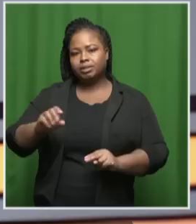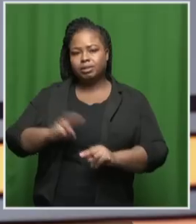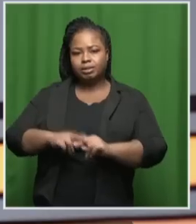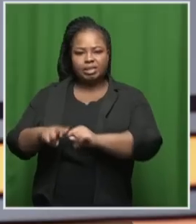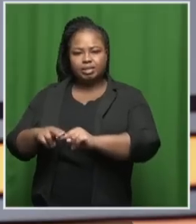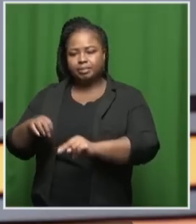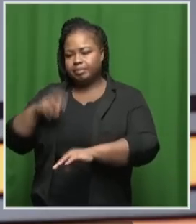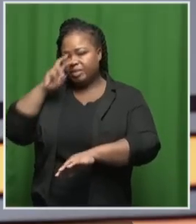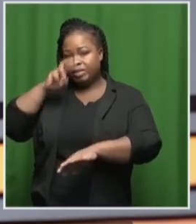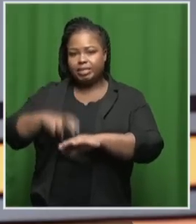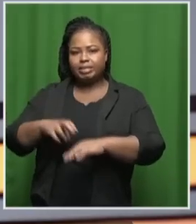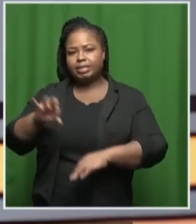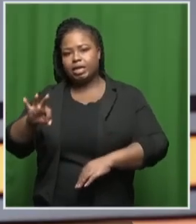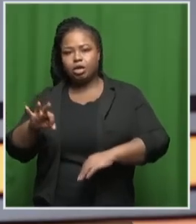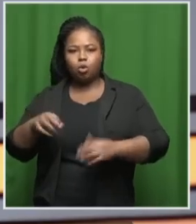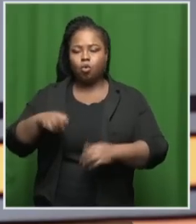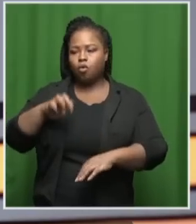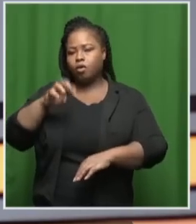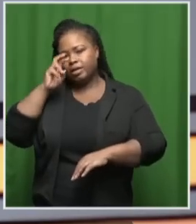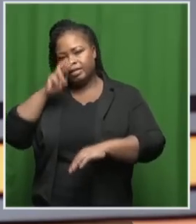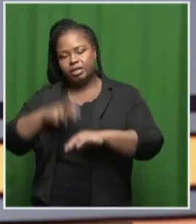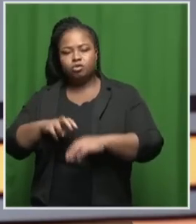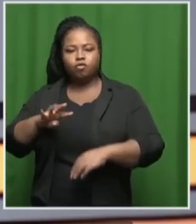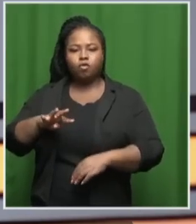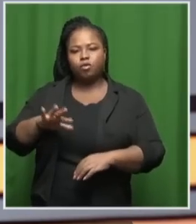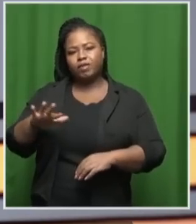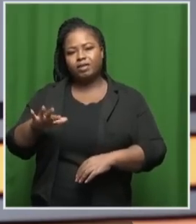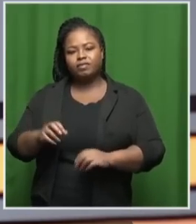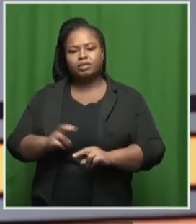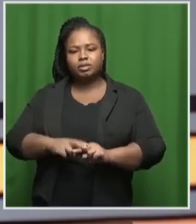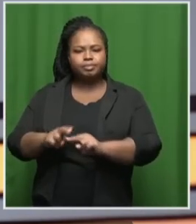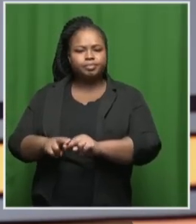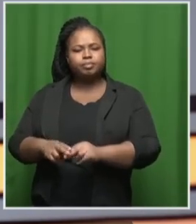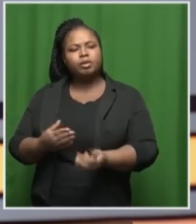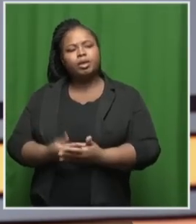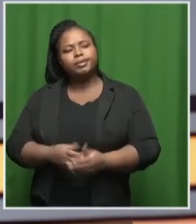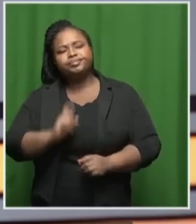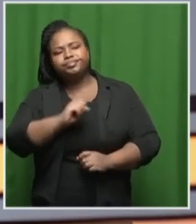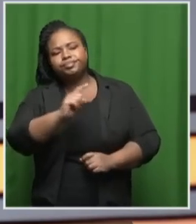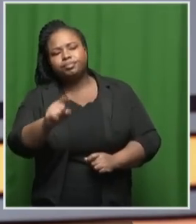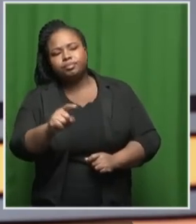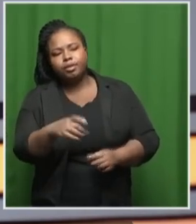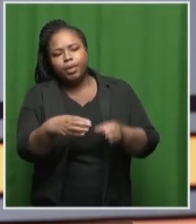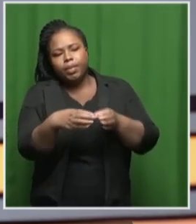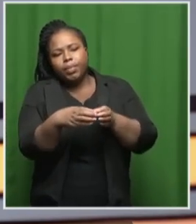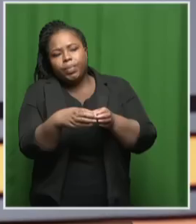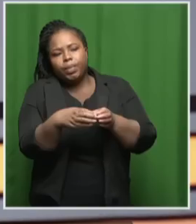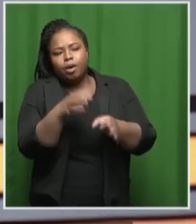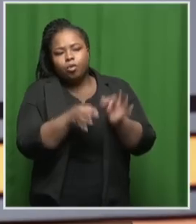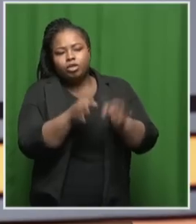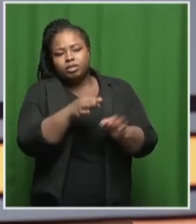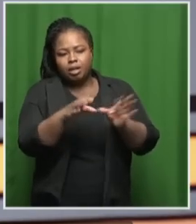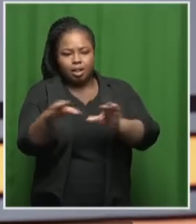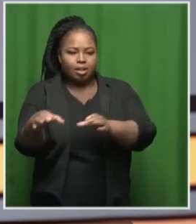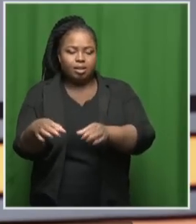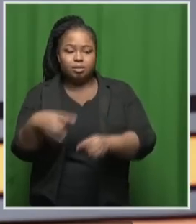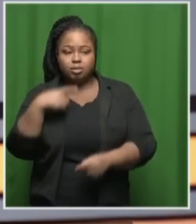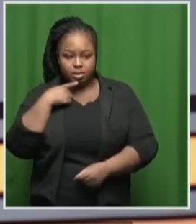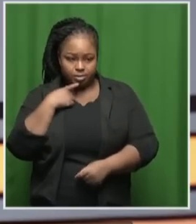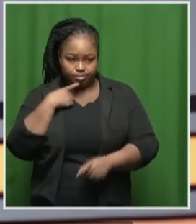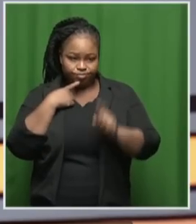needs 3 seats, or it needs 4 seats, or even 5 seats. It can go to the smaller political parties that are more amenable to it and say,